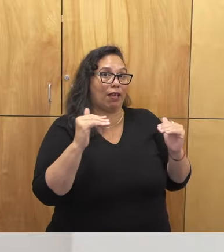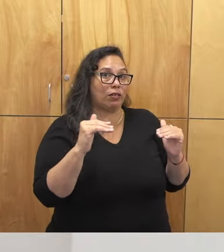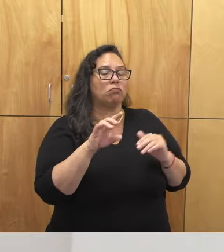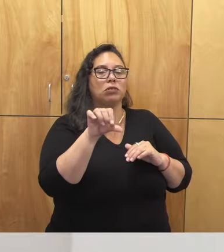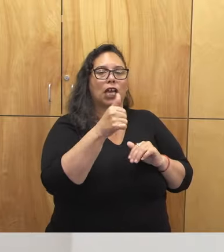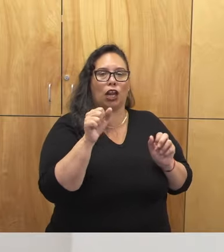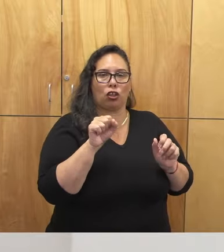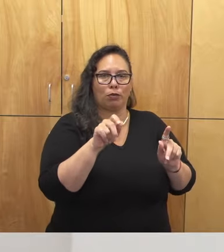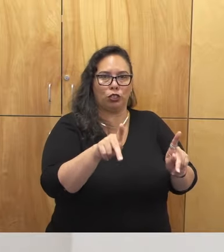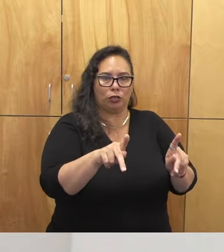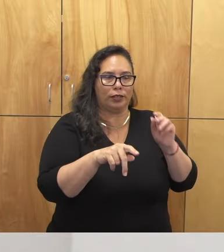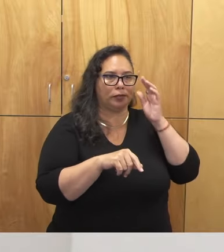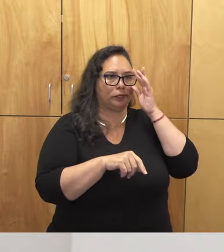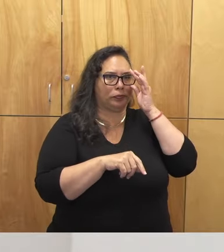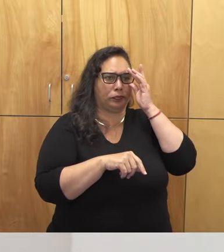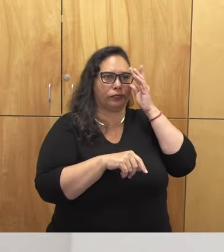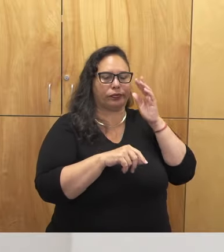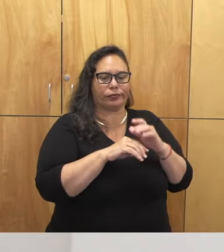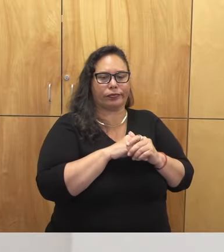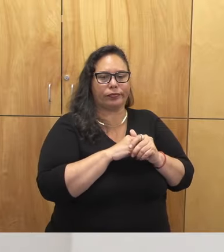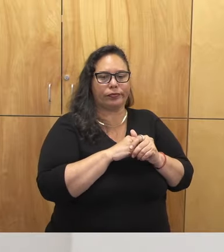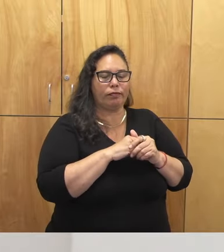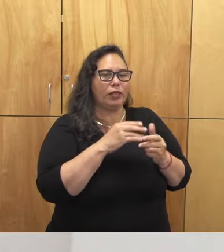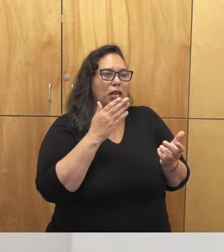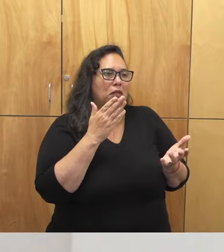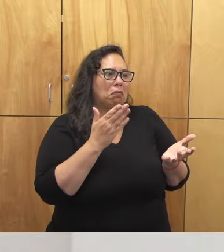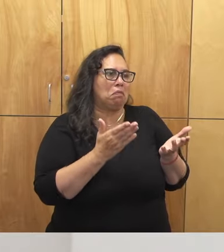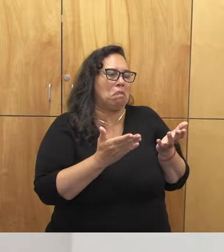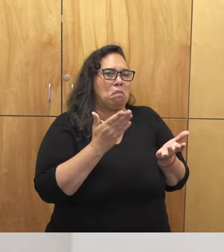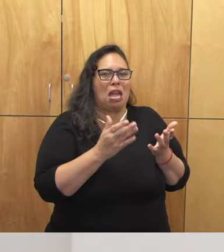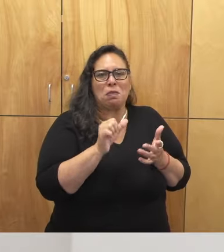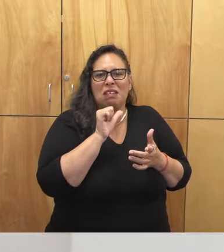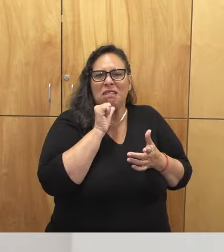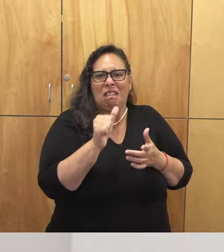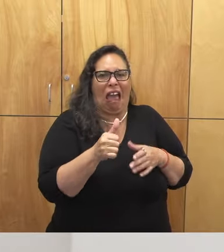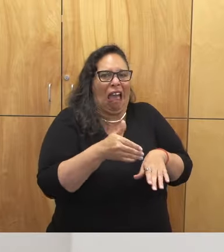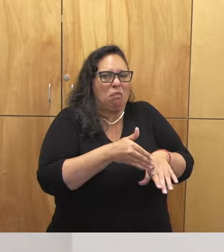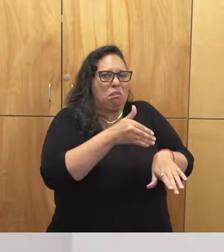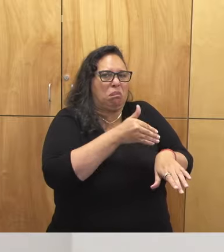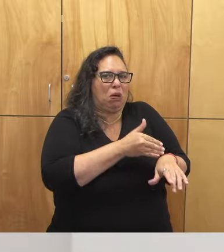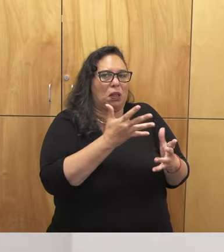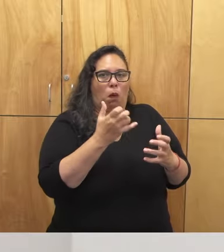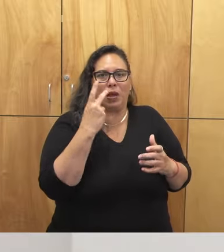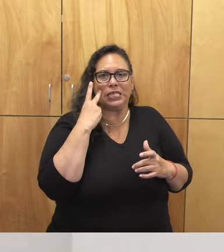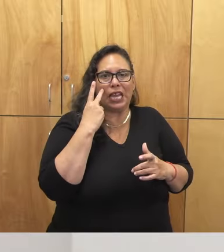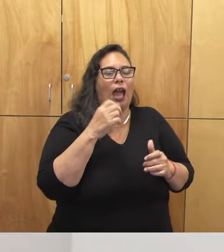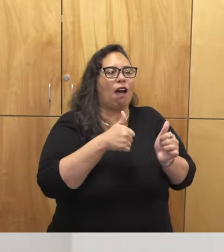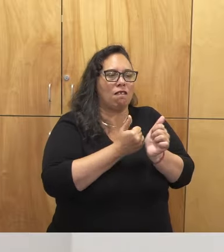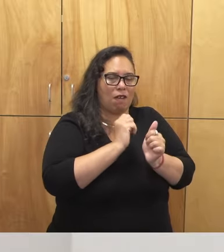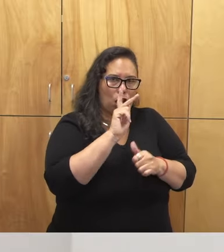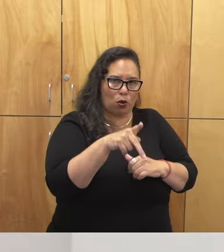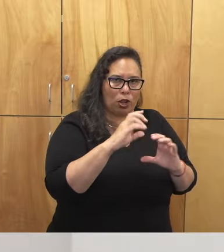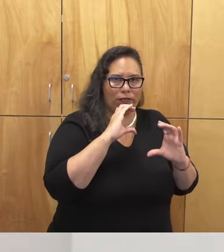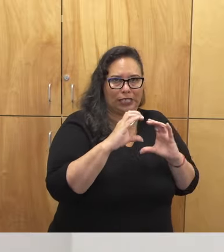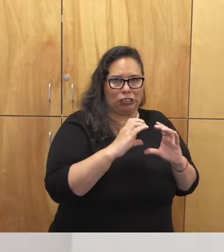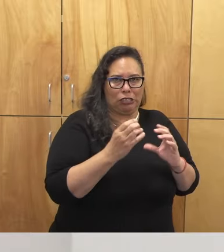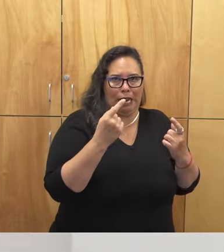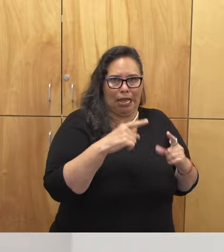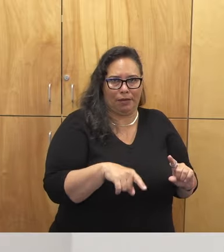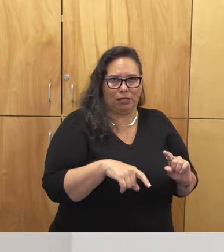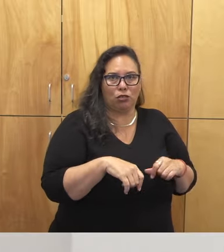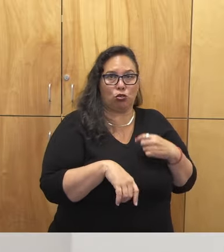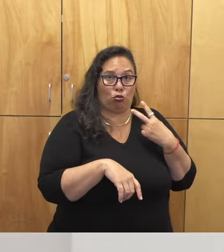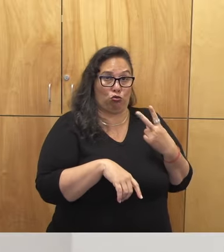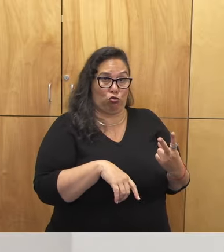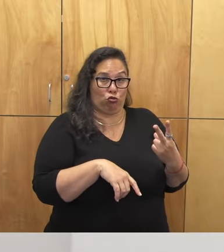are for students more at Promise that maybe haven't made the growth we would like to see, a follow-up conversation. So those would be the two built into